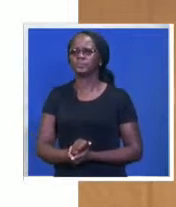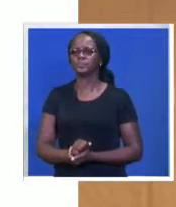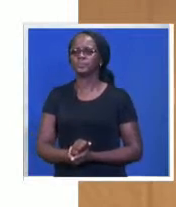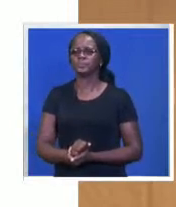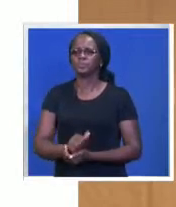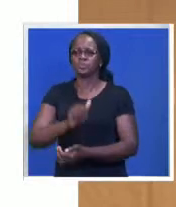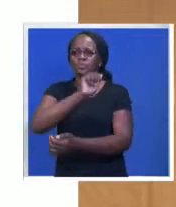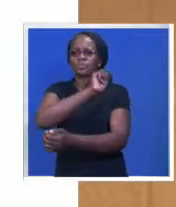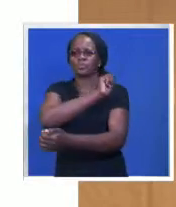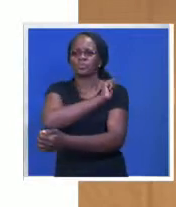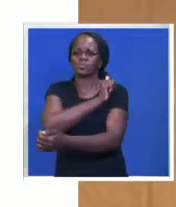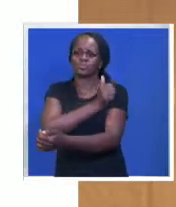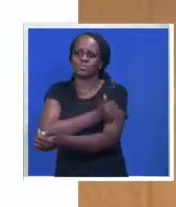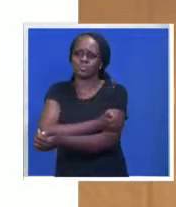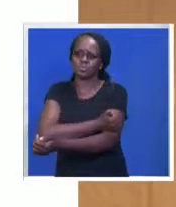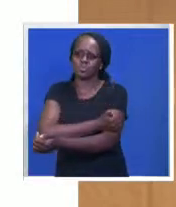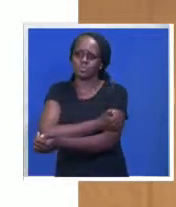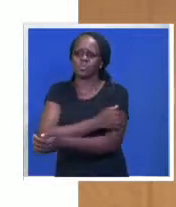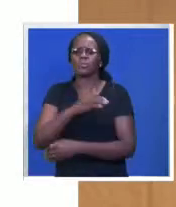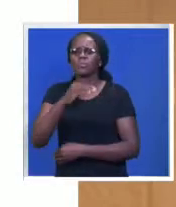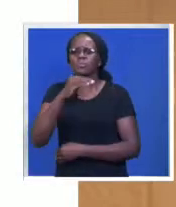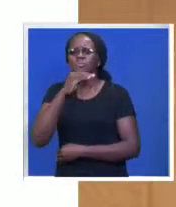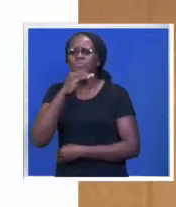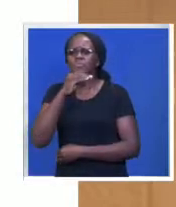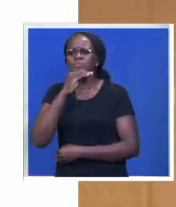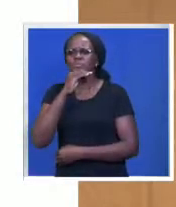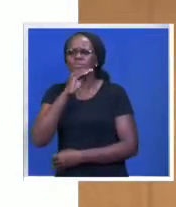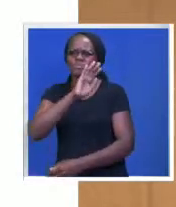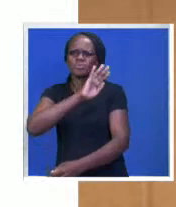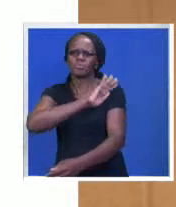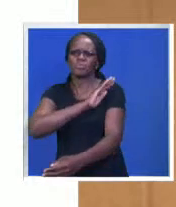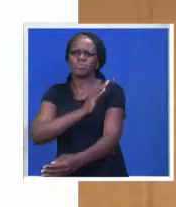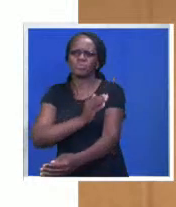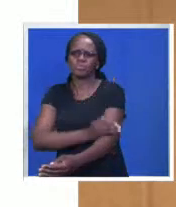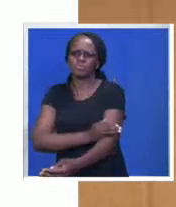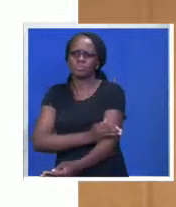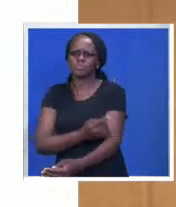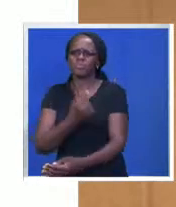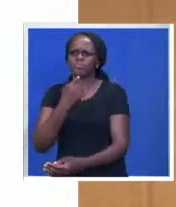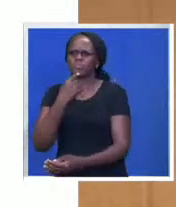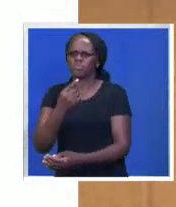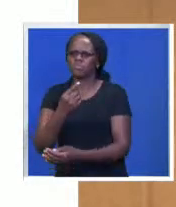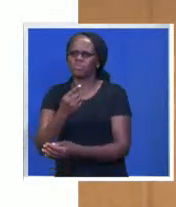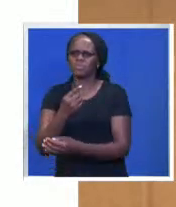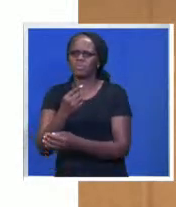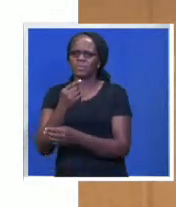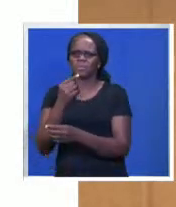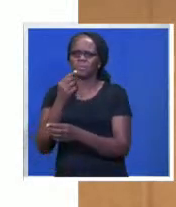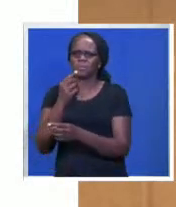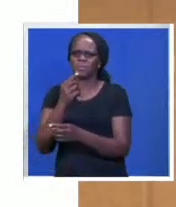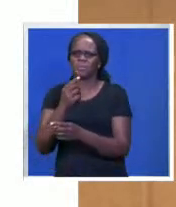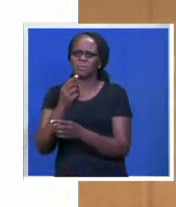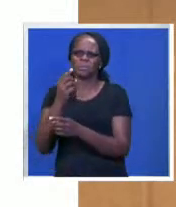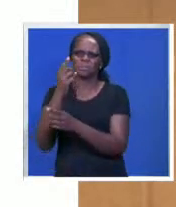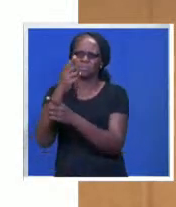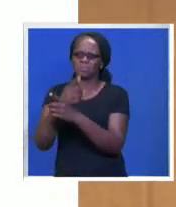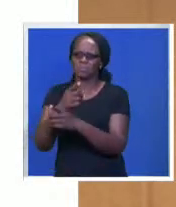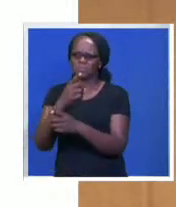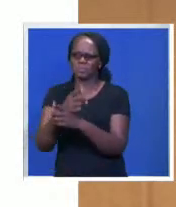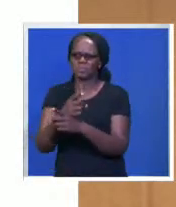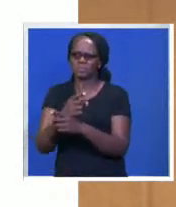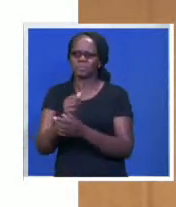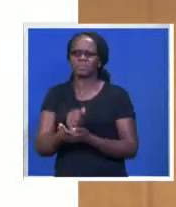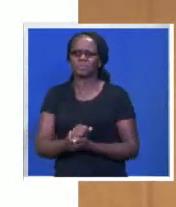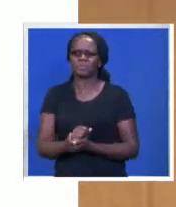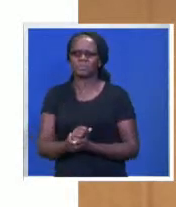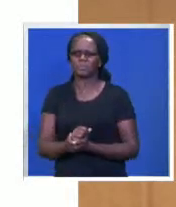Authority, Lenaitom, means the power to make decisions. Or someone else might say authority